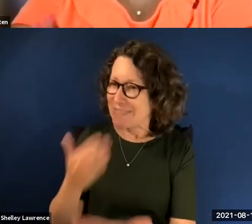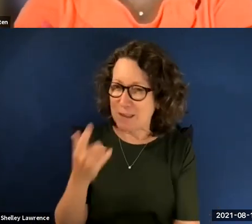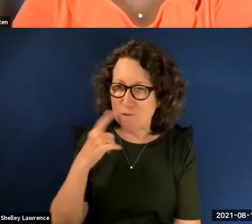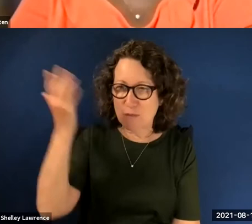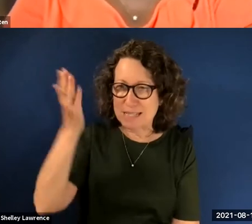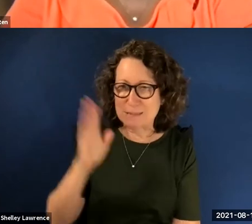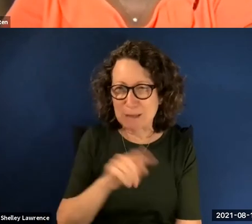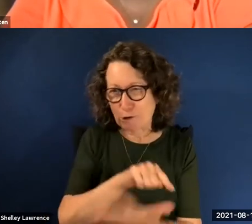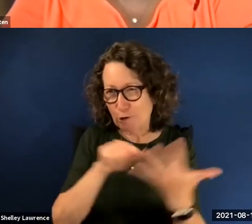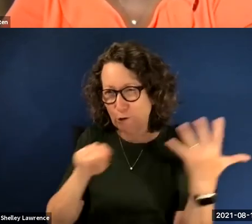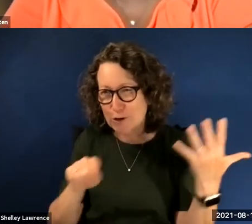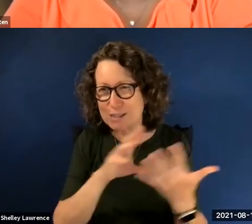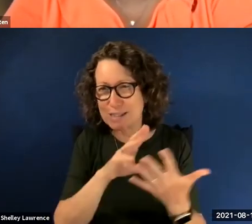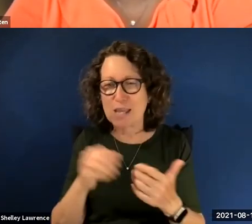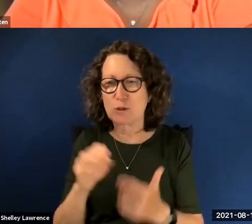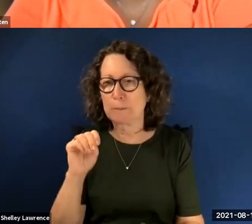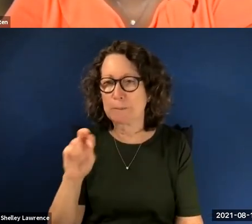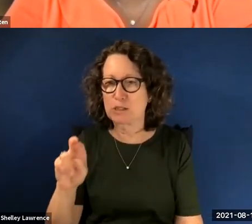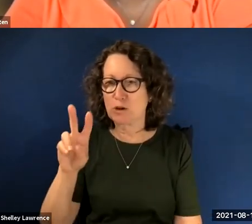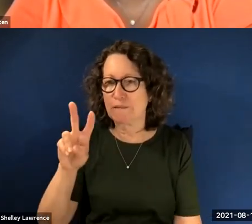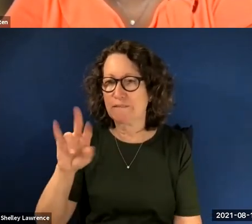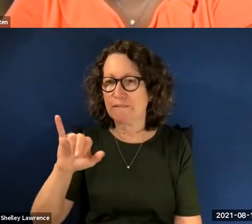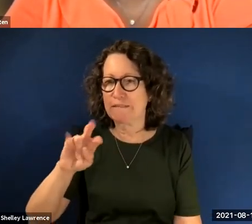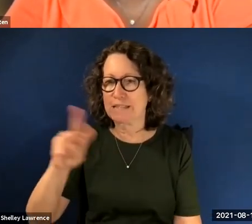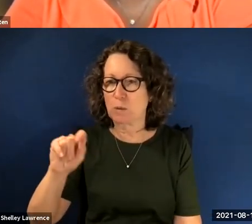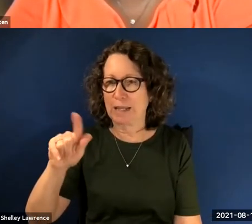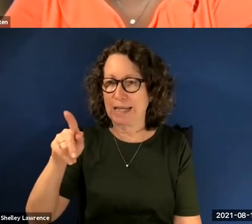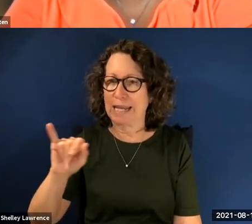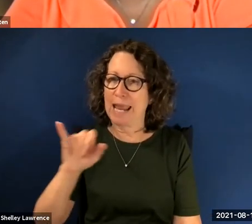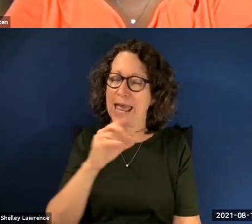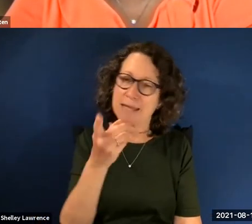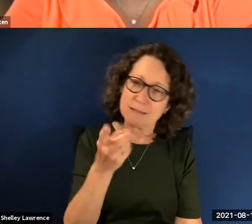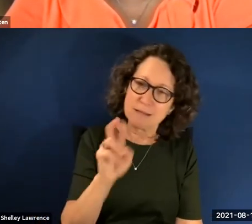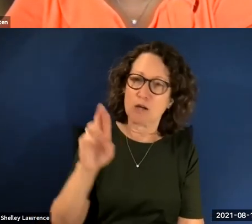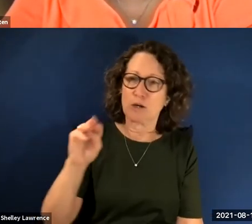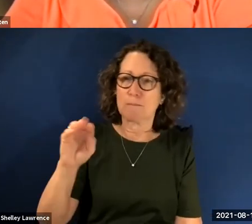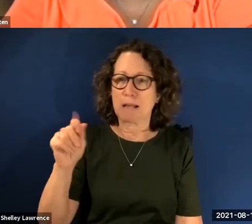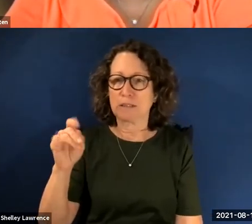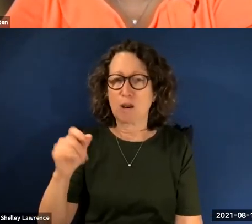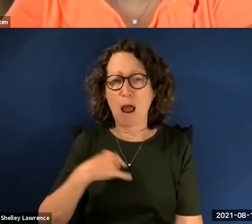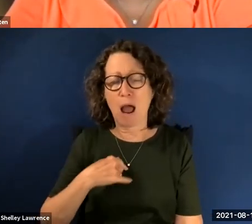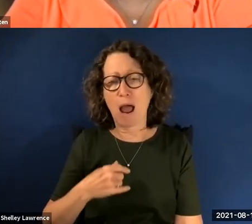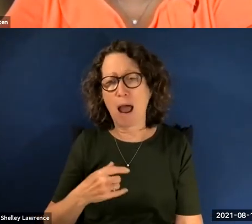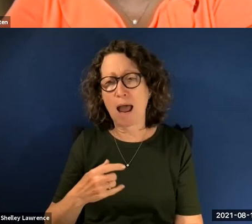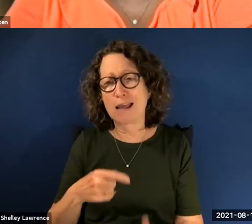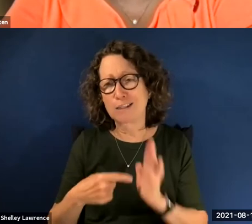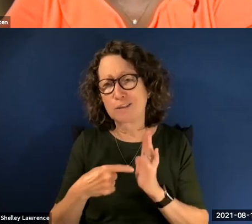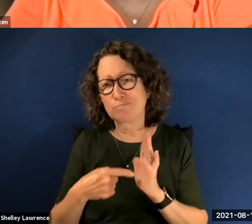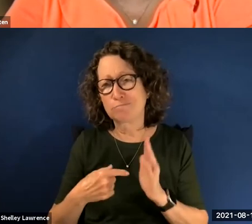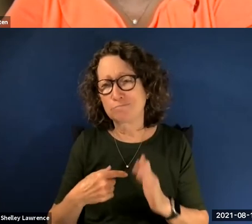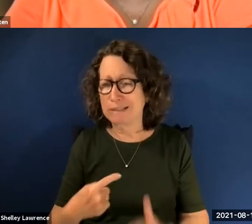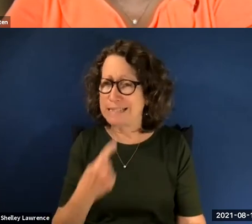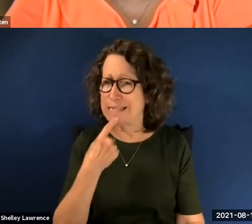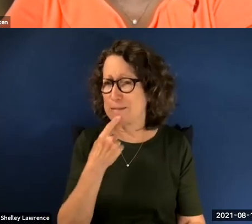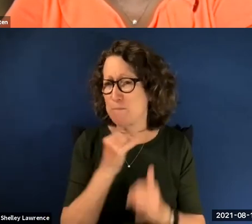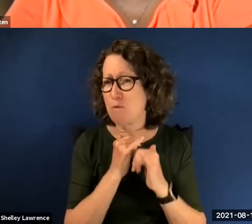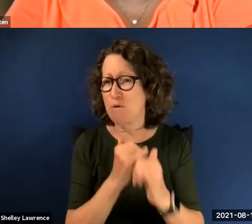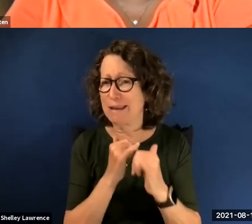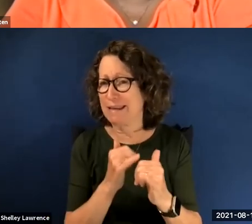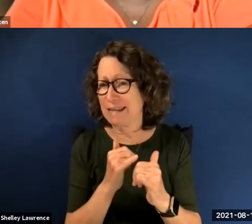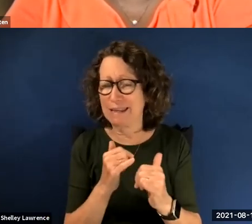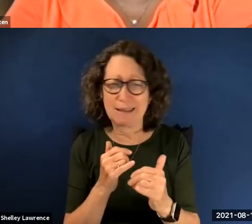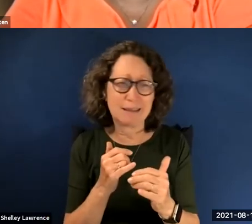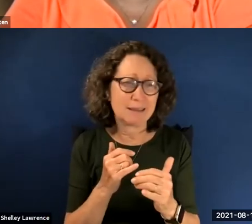speakers and to Mr. Vizzolini and Dr. Maldonado. I share the disappointment of this development of, you know, having